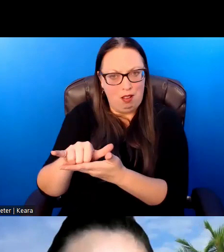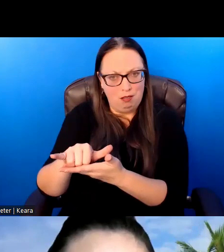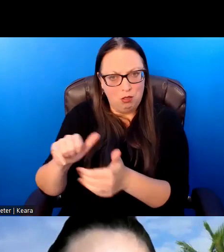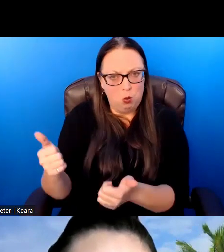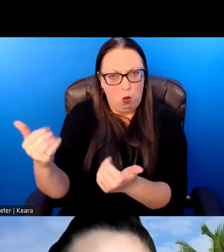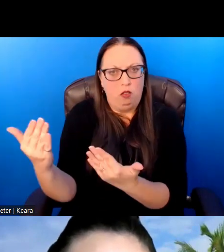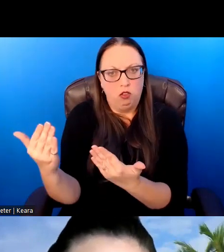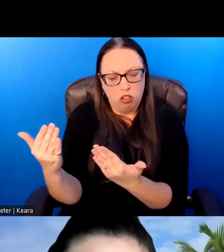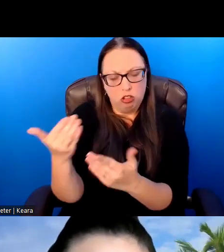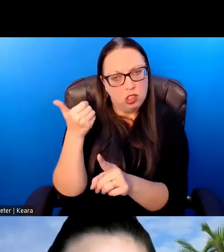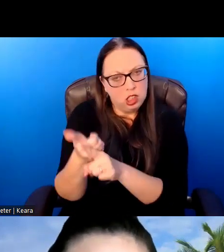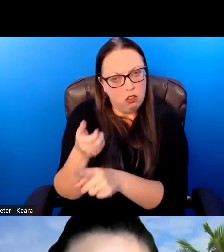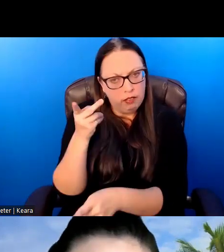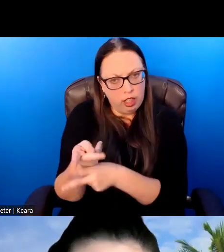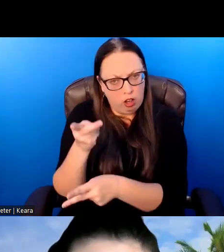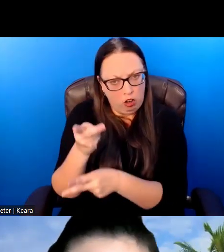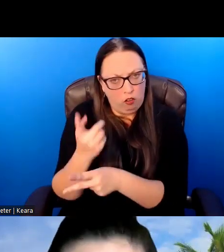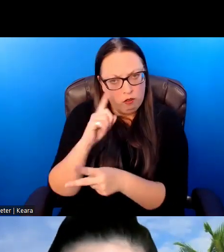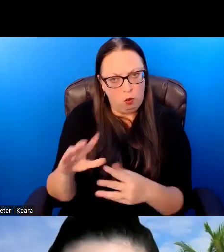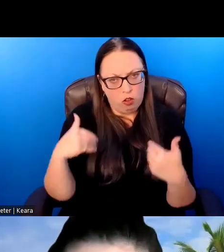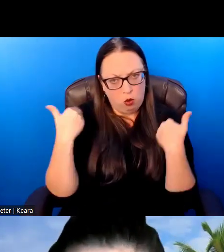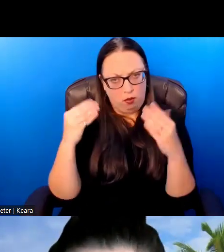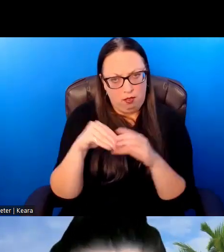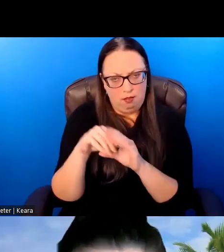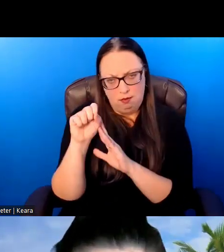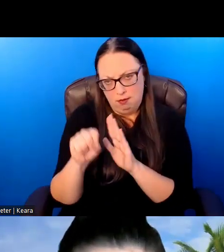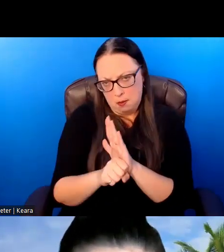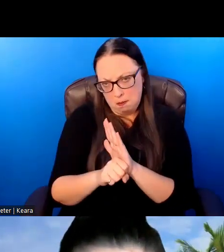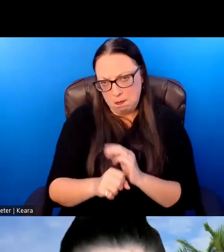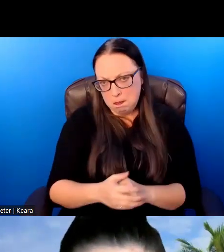offer self-care for our youth in the state.